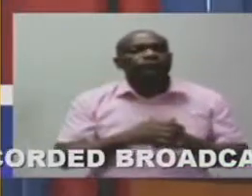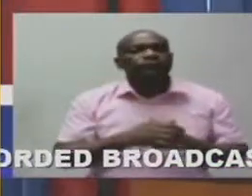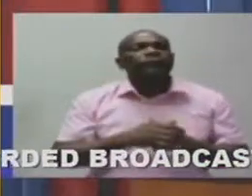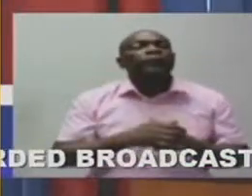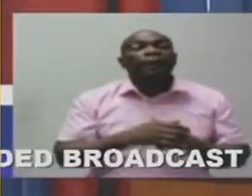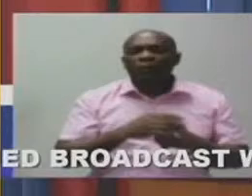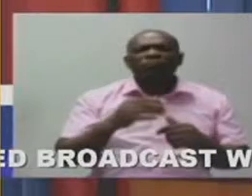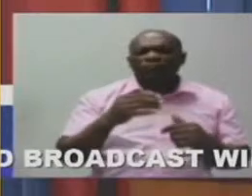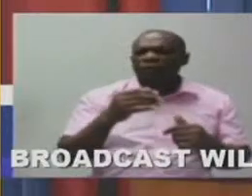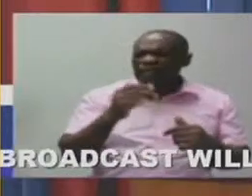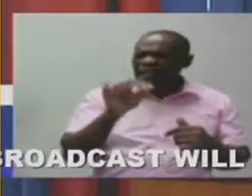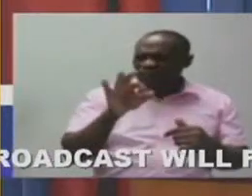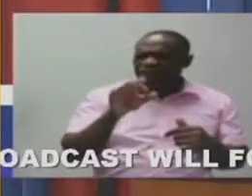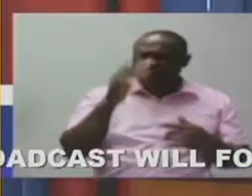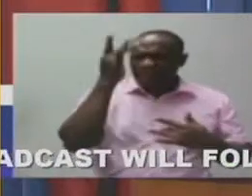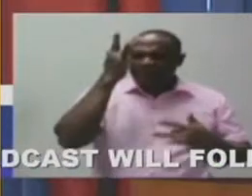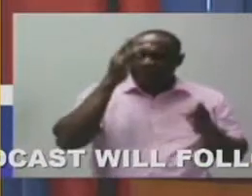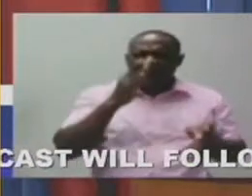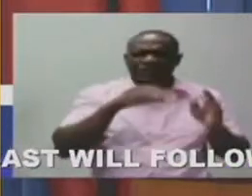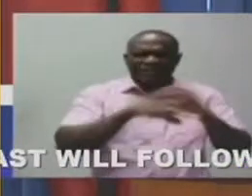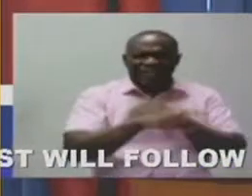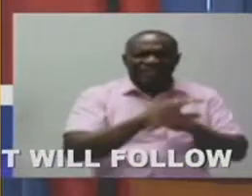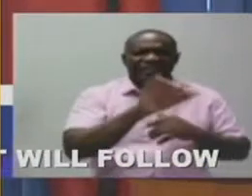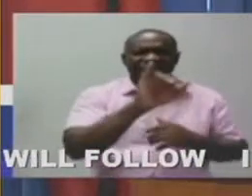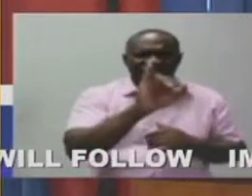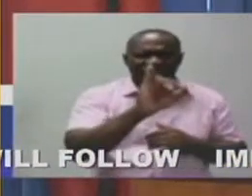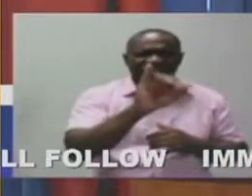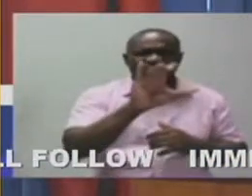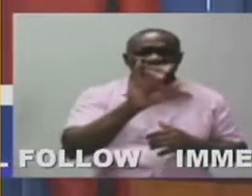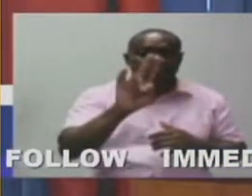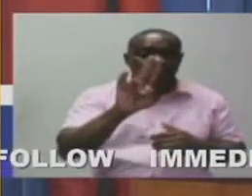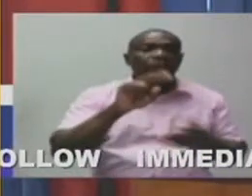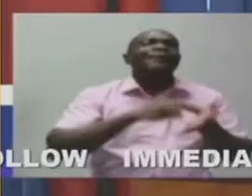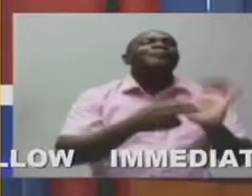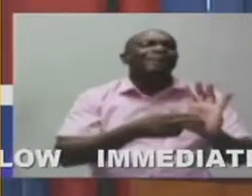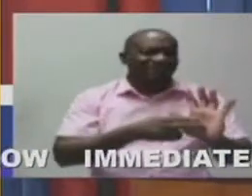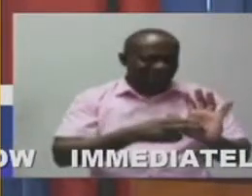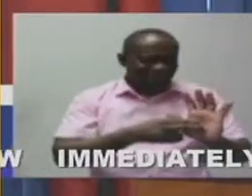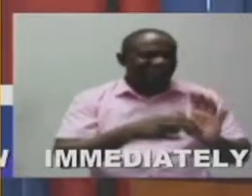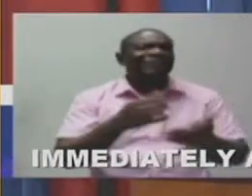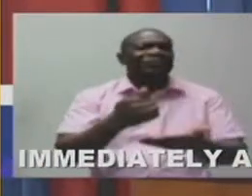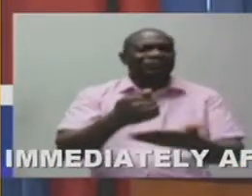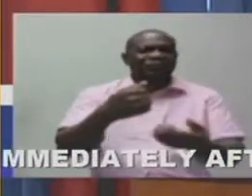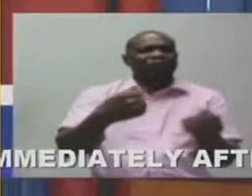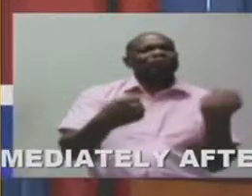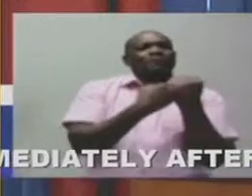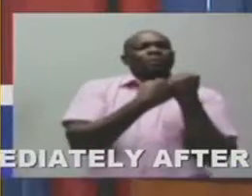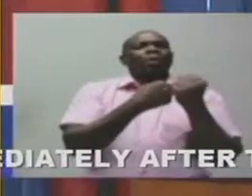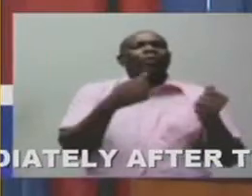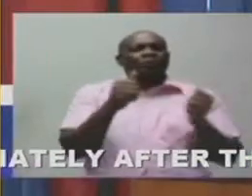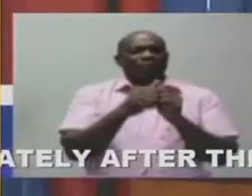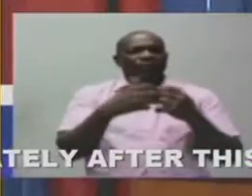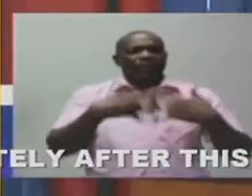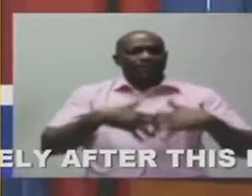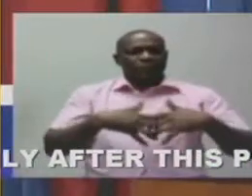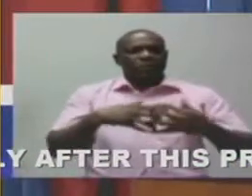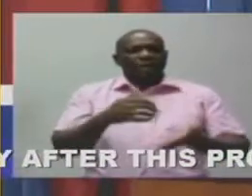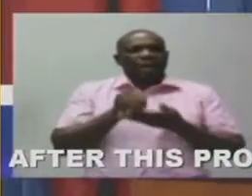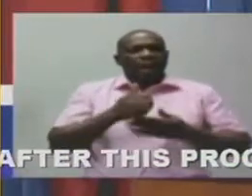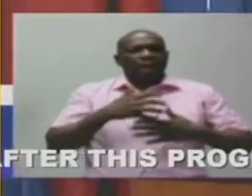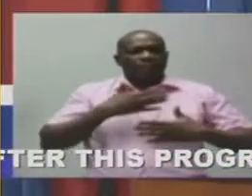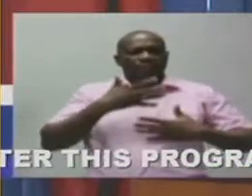ventilated. So they are receiving, they are receiving ventilatory support, and all the other support that they would receive, they would be